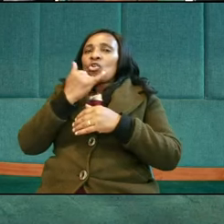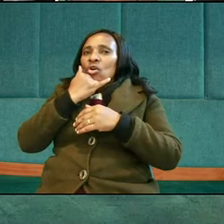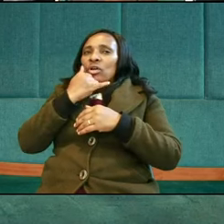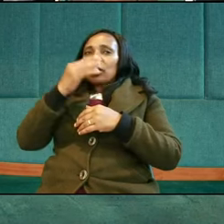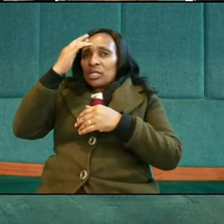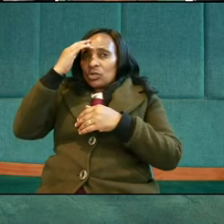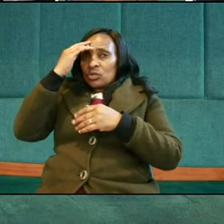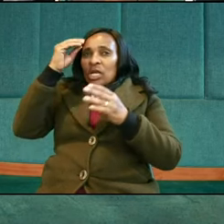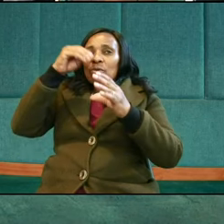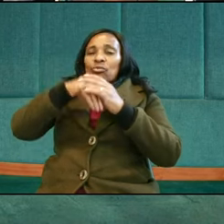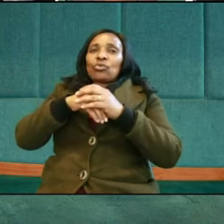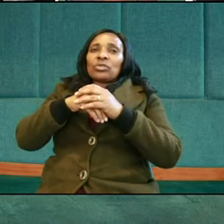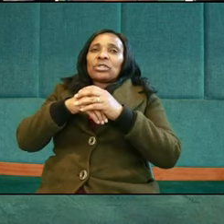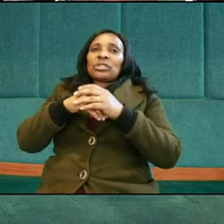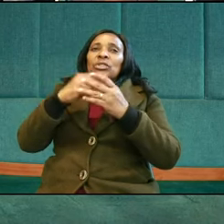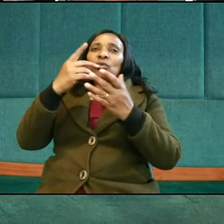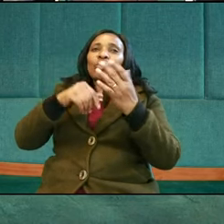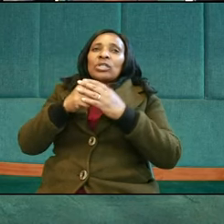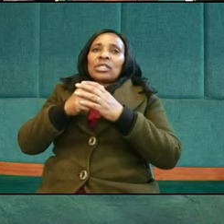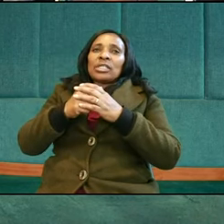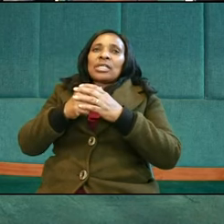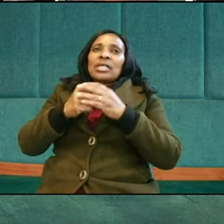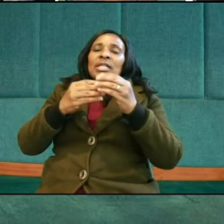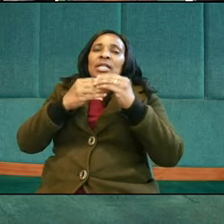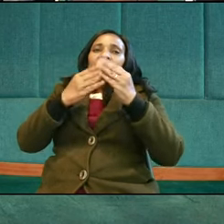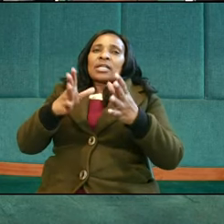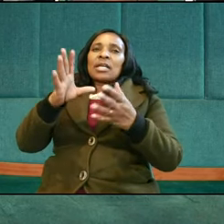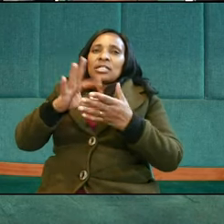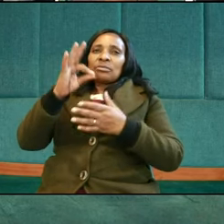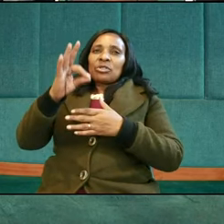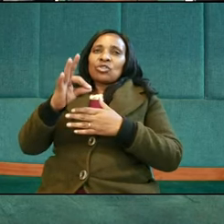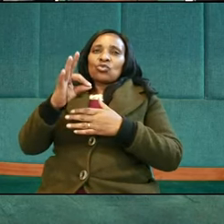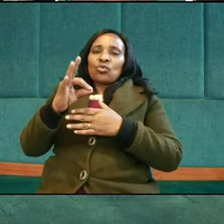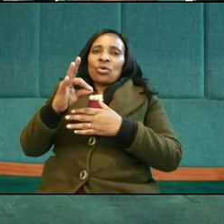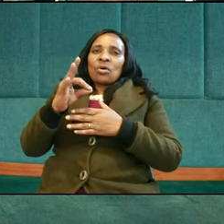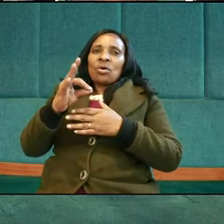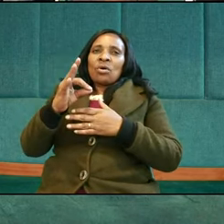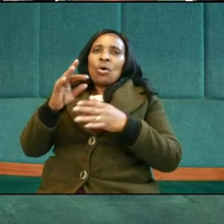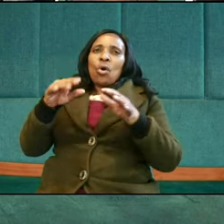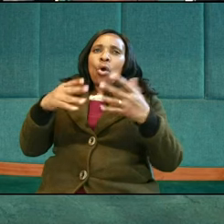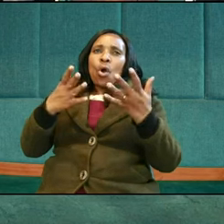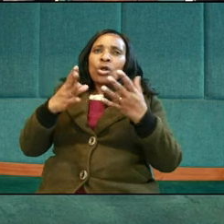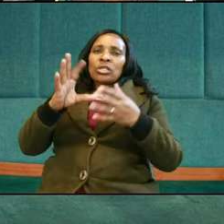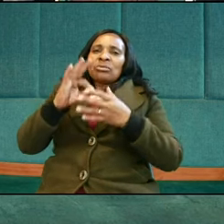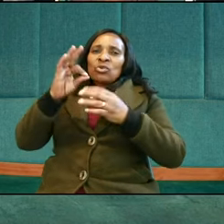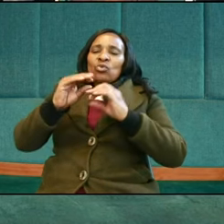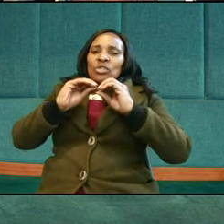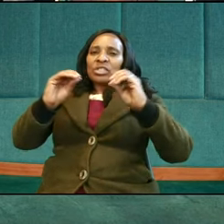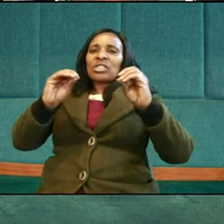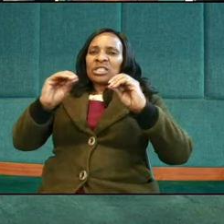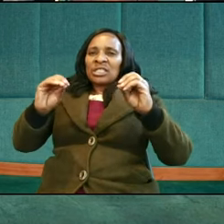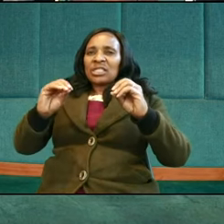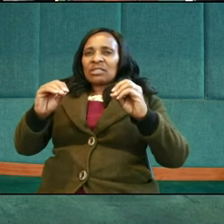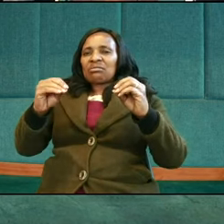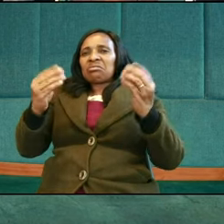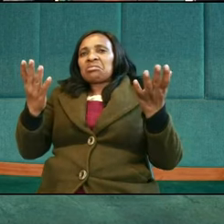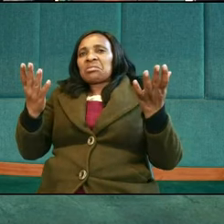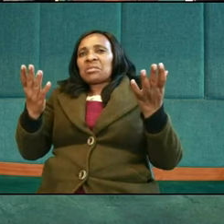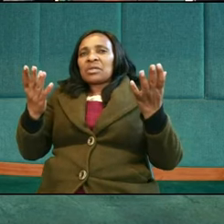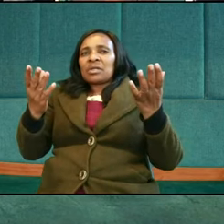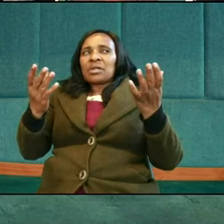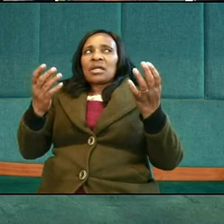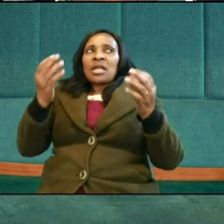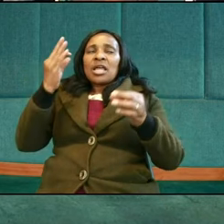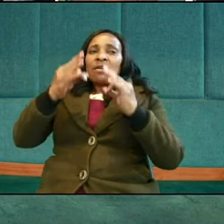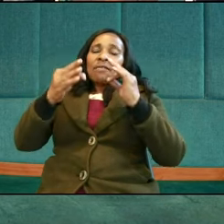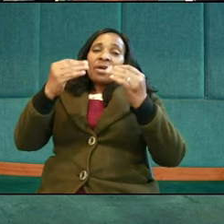put that is even if the leader is not spiritual or spiritually teaching or is endowed with wisdom,